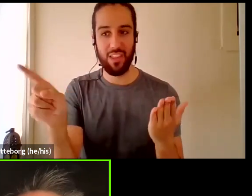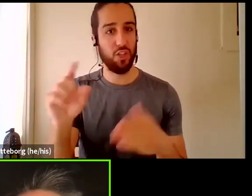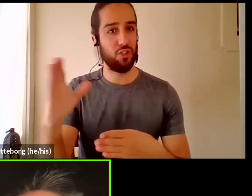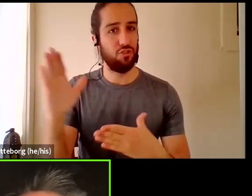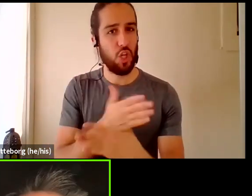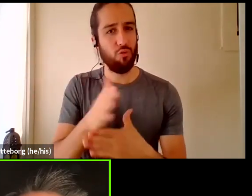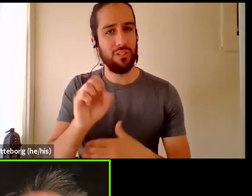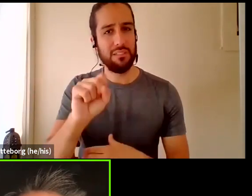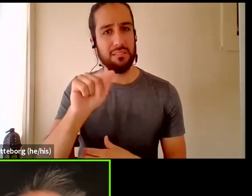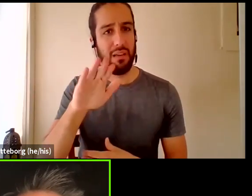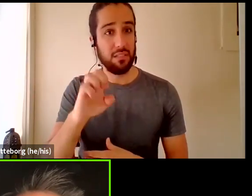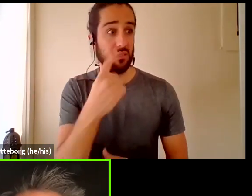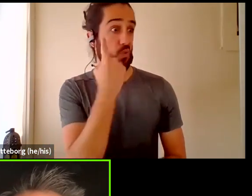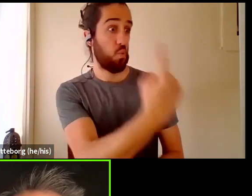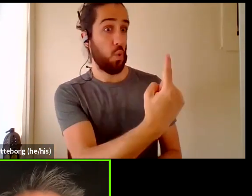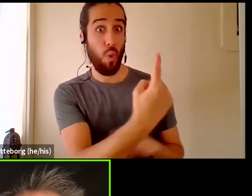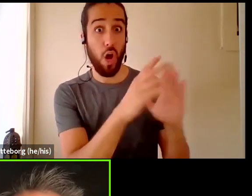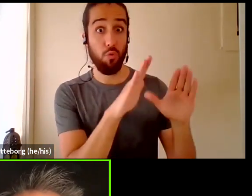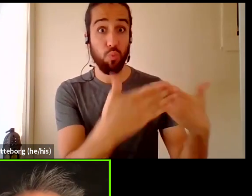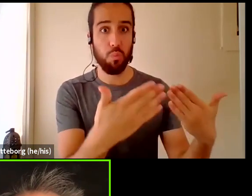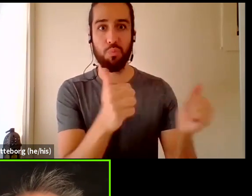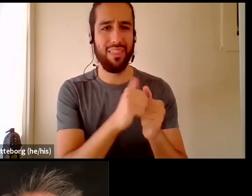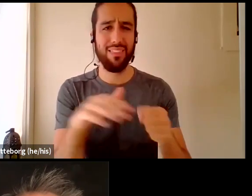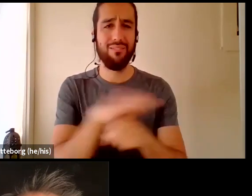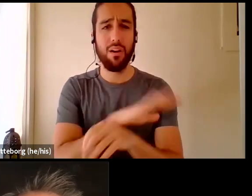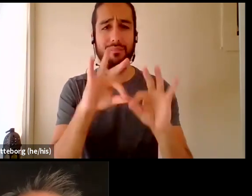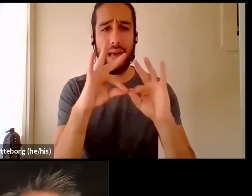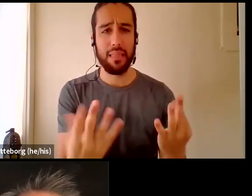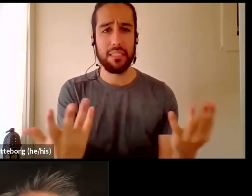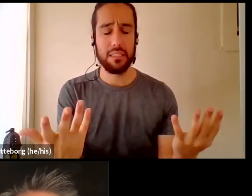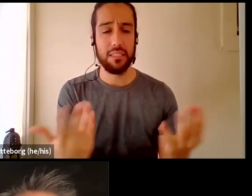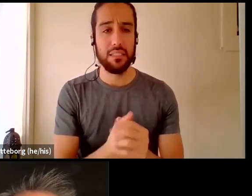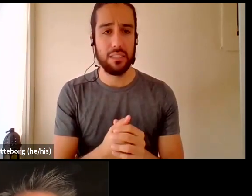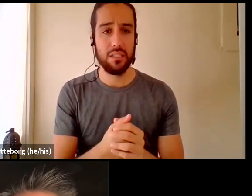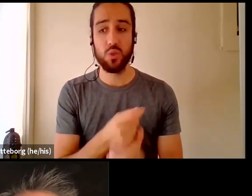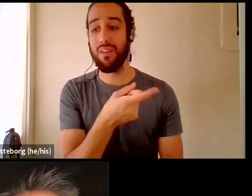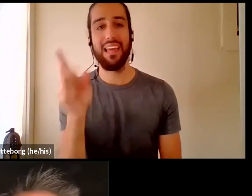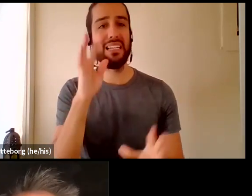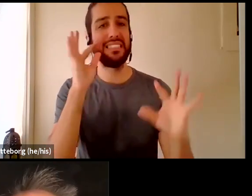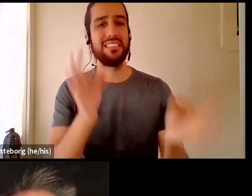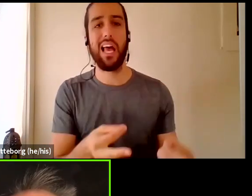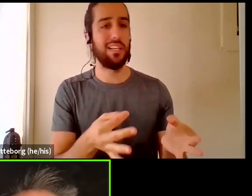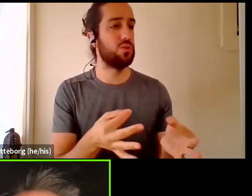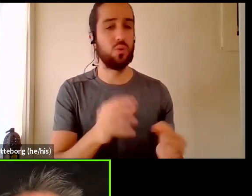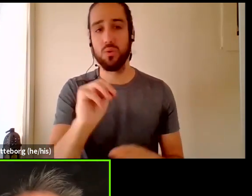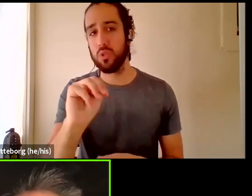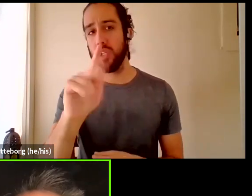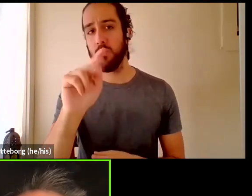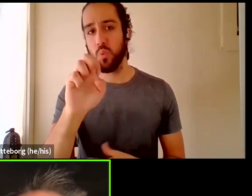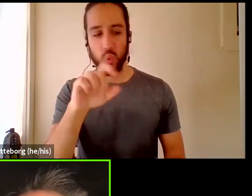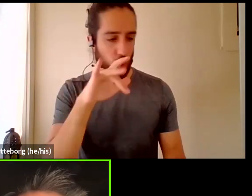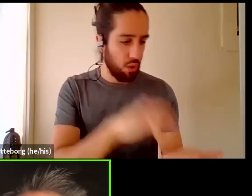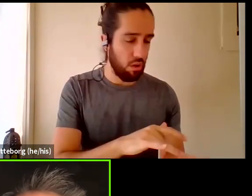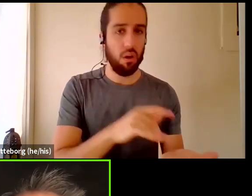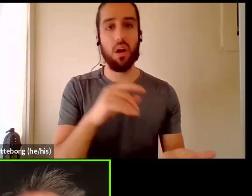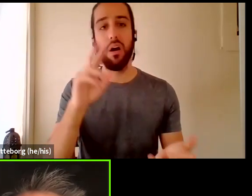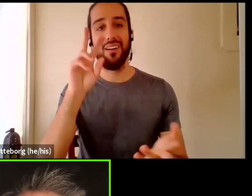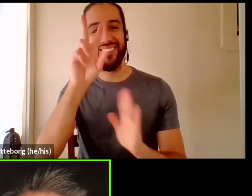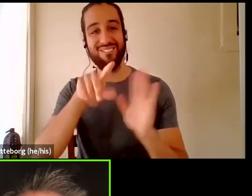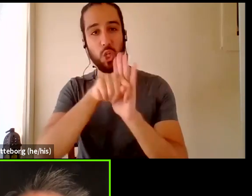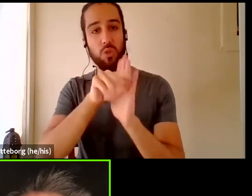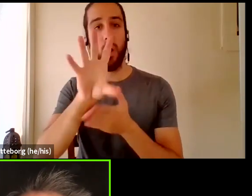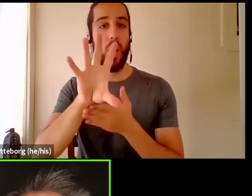a single room with an entire family. Yeah. So they opt to, you know, mute out or video out, and I'm okay with